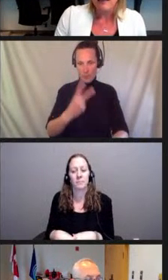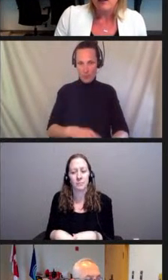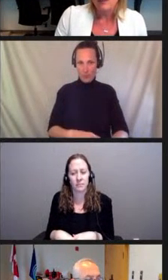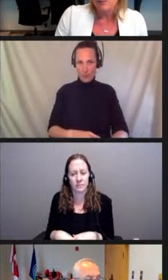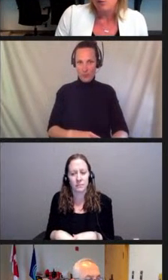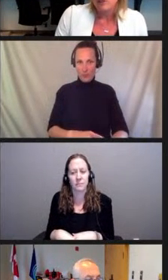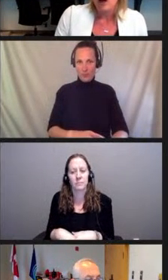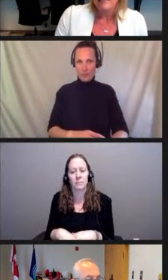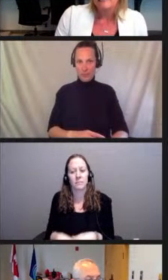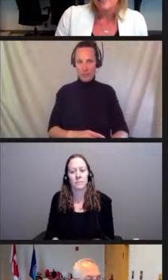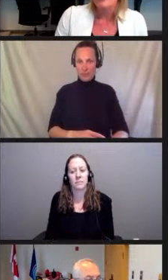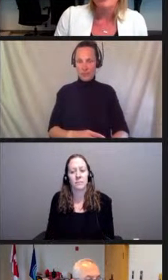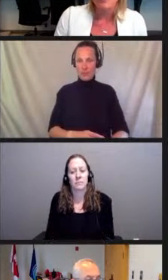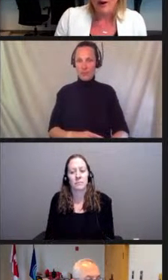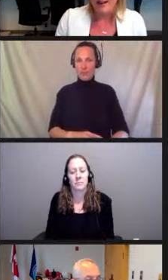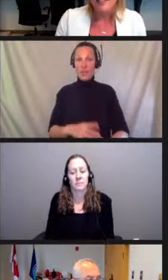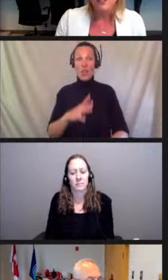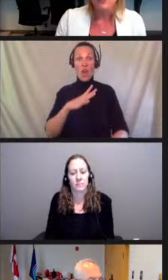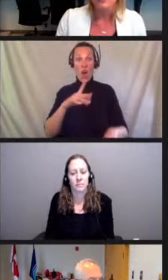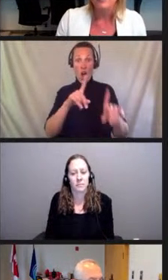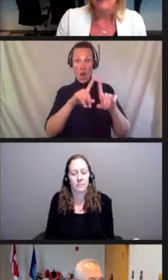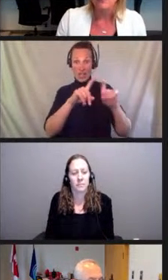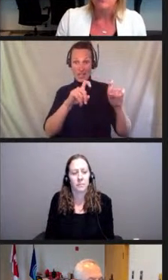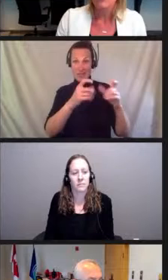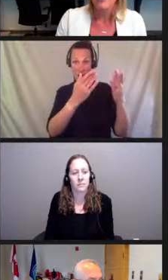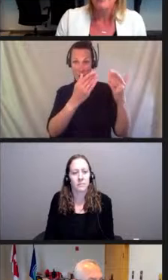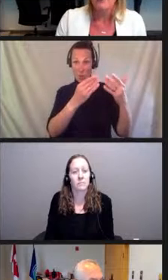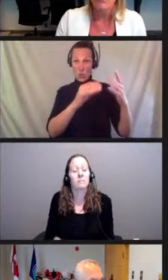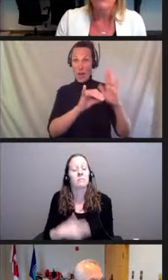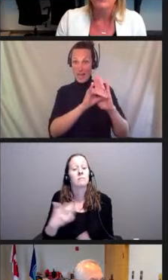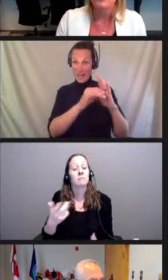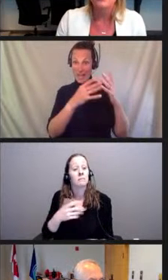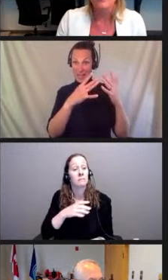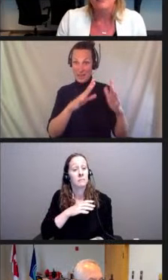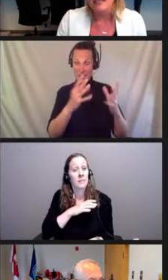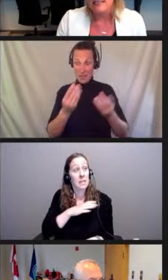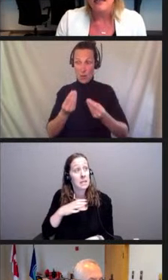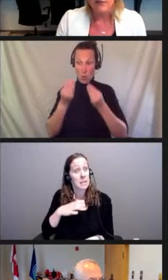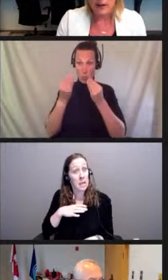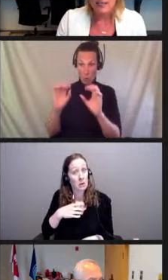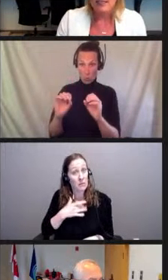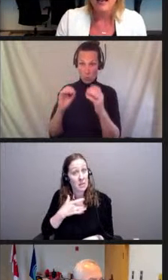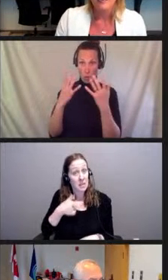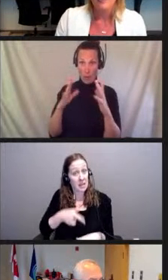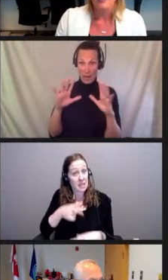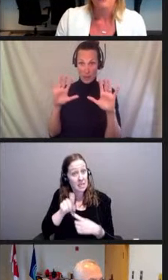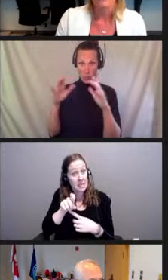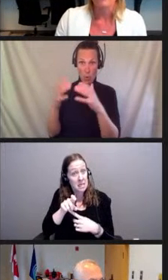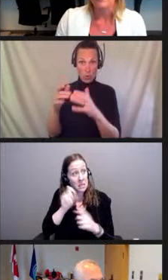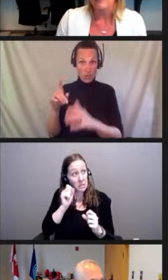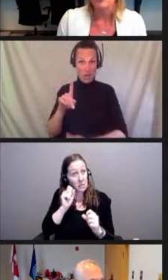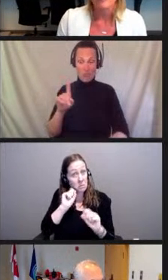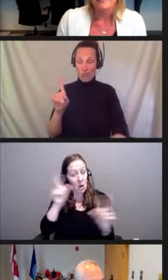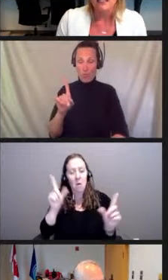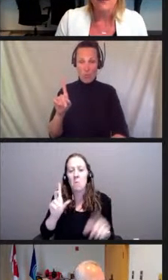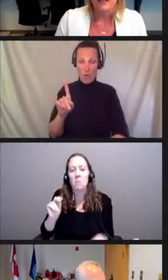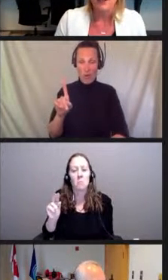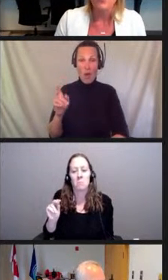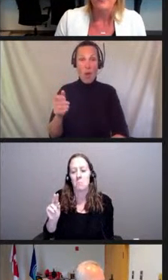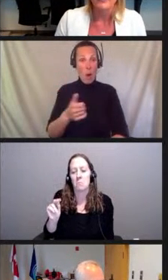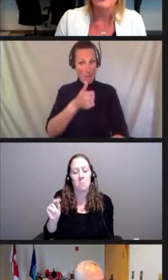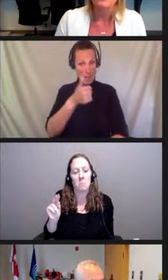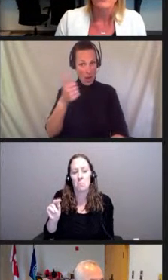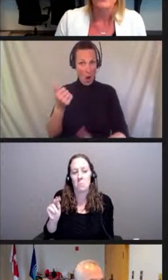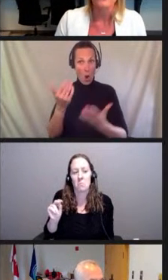not likely come as a surprise to council. However, some of the needs identified, or they do identify